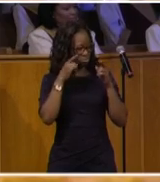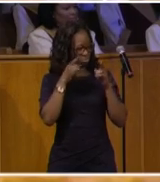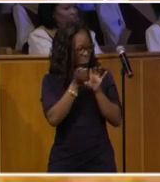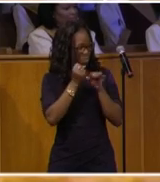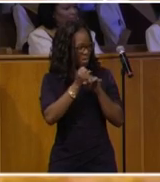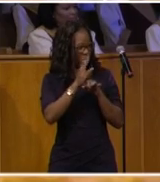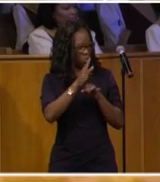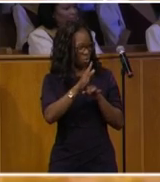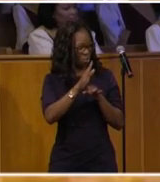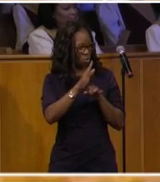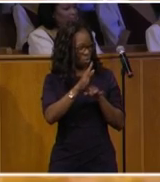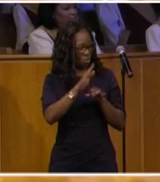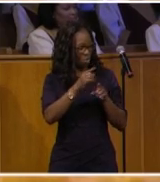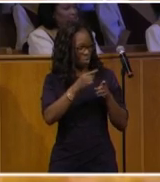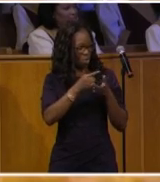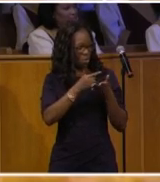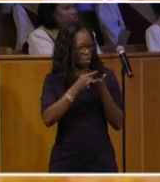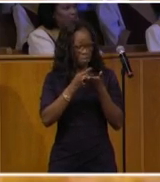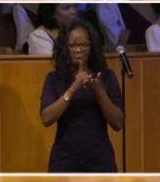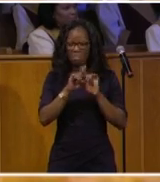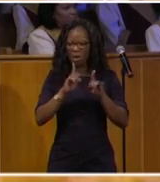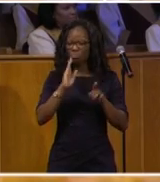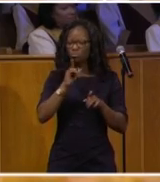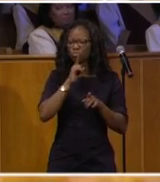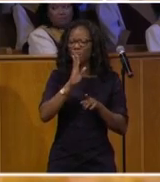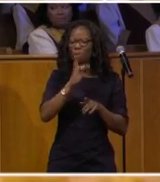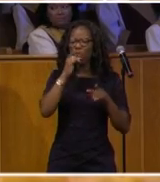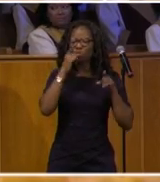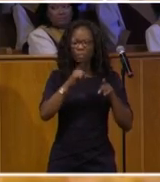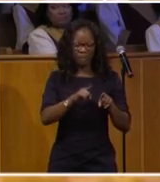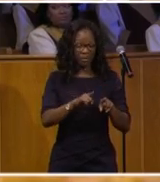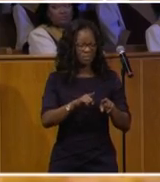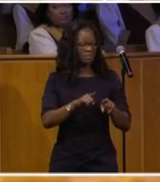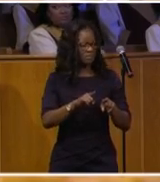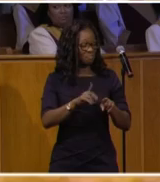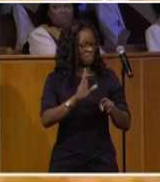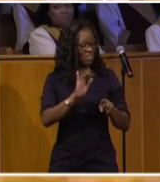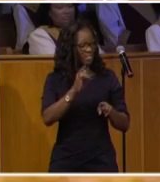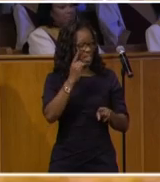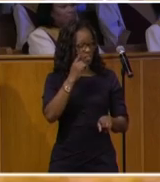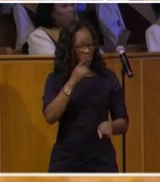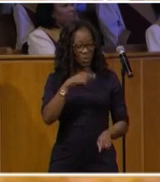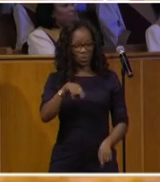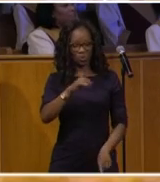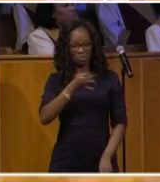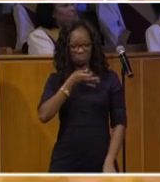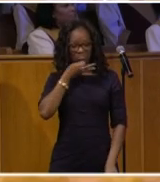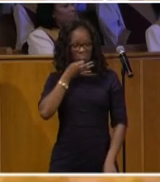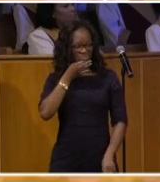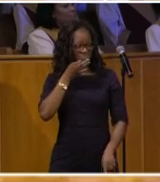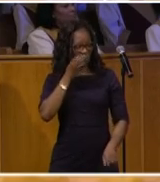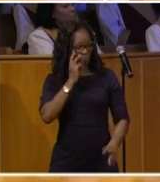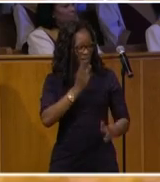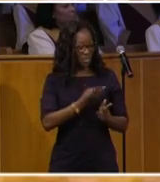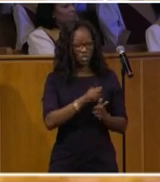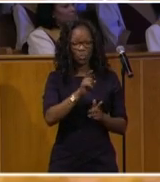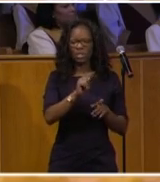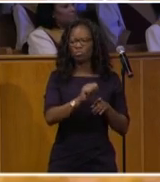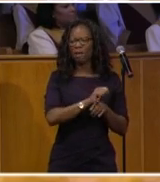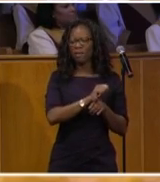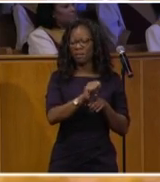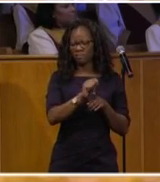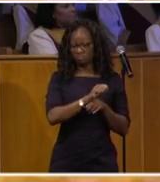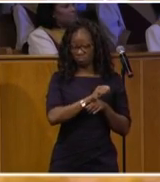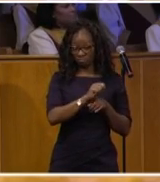But I'm sure they will agree that in order to be an expert witness, you need training.